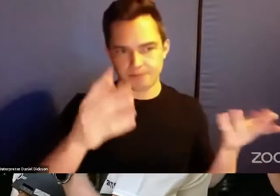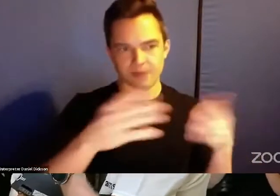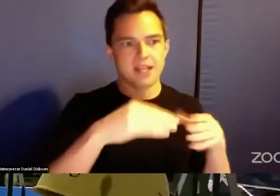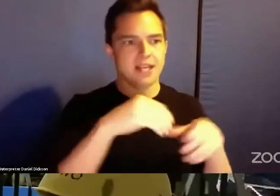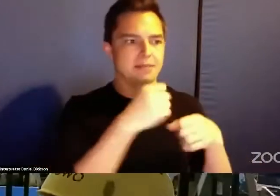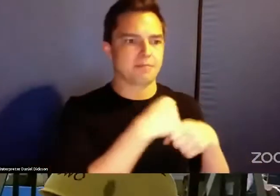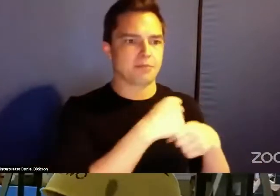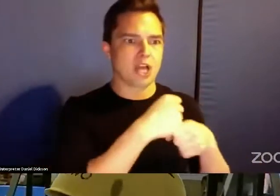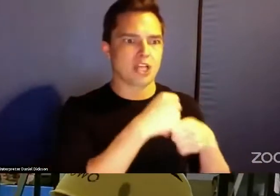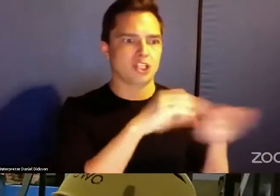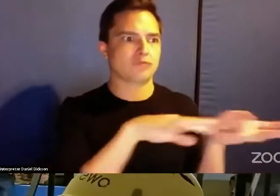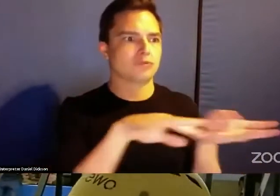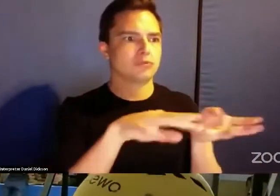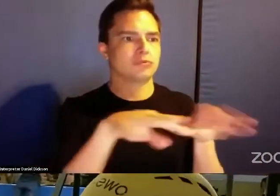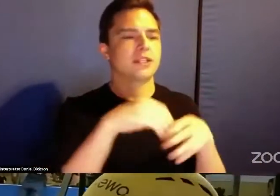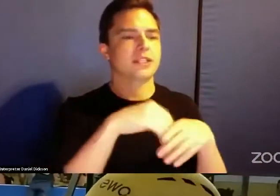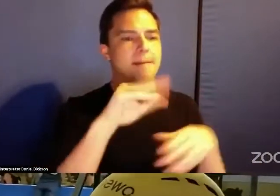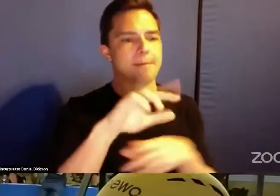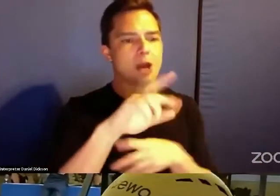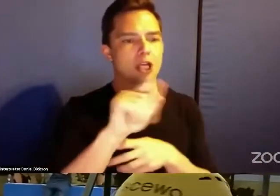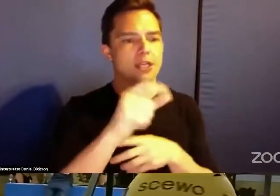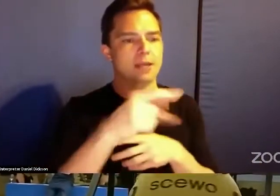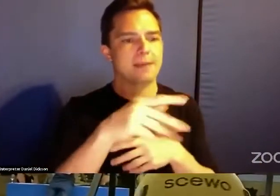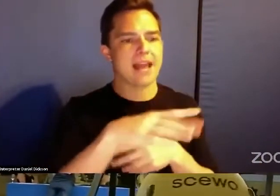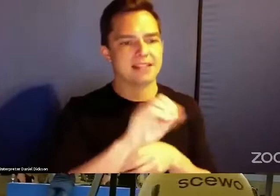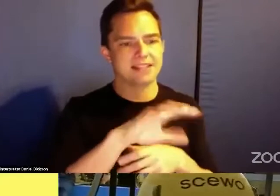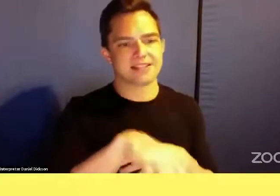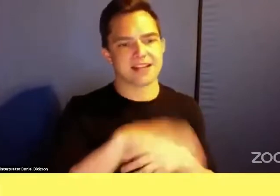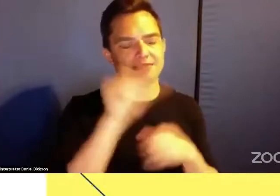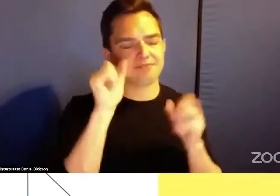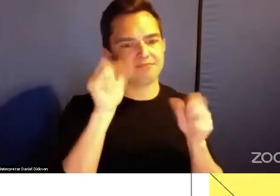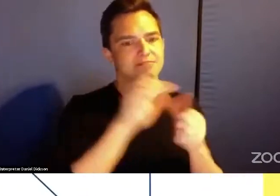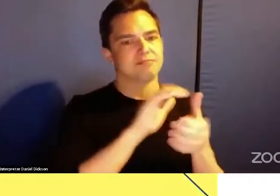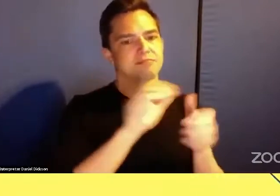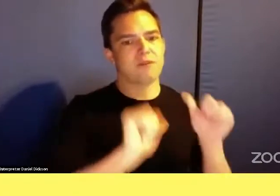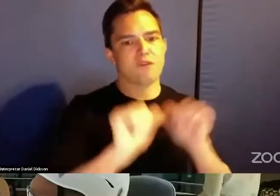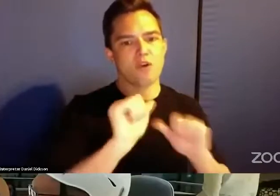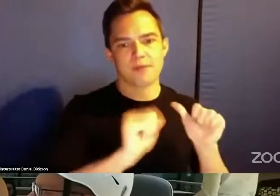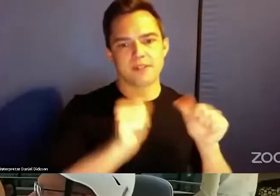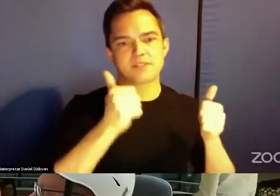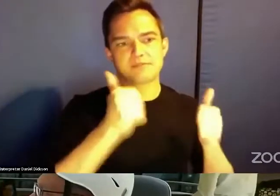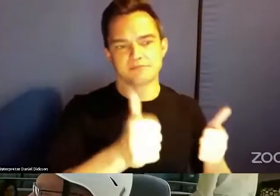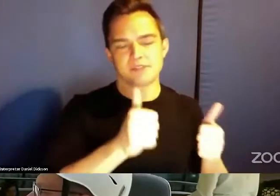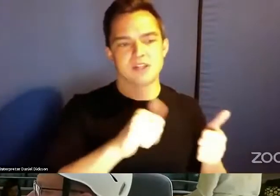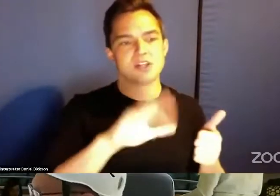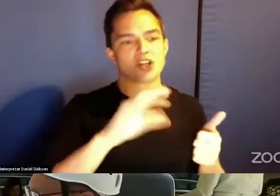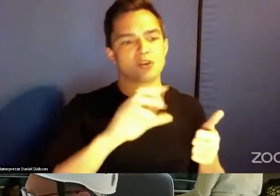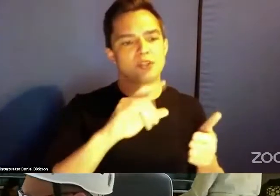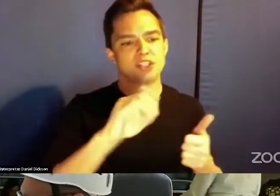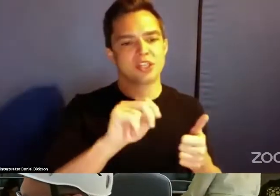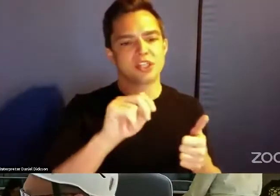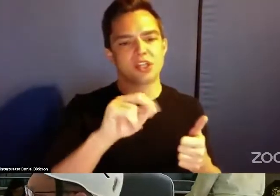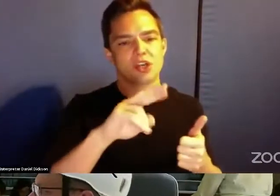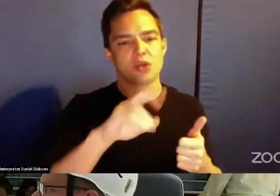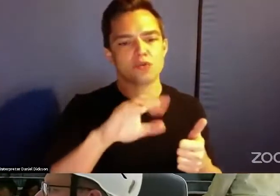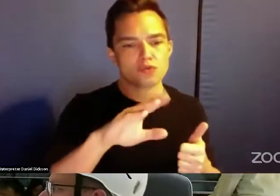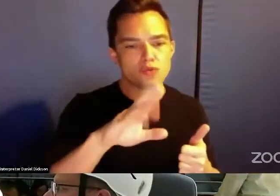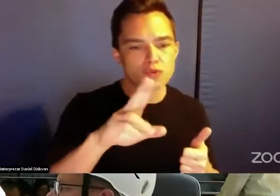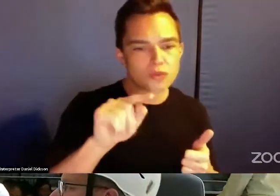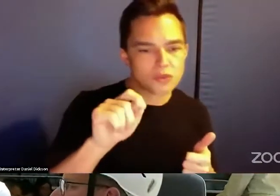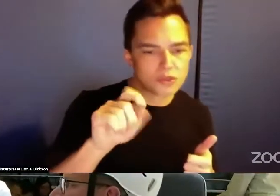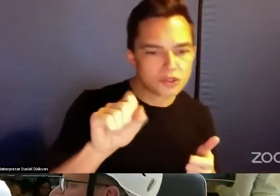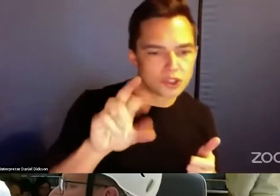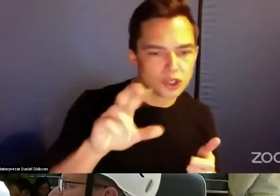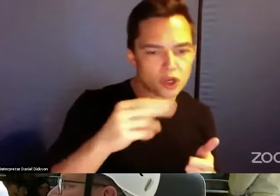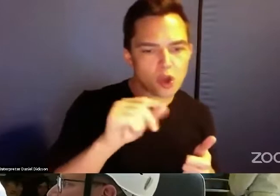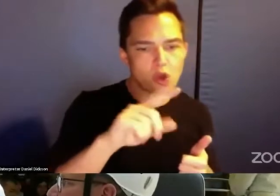and that is an exceptional performance. Christian Rusterholz and the Skevo team, 3:45 is